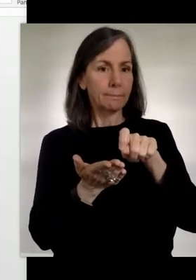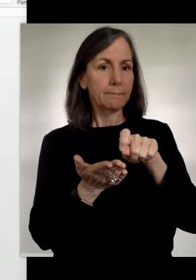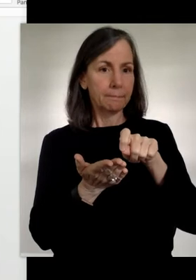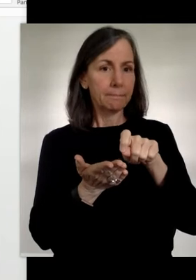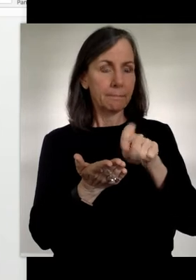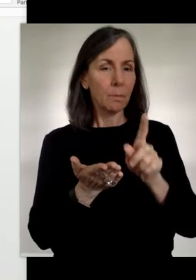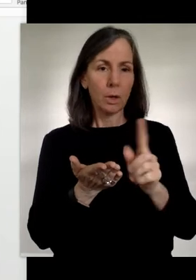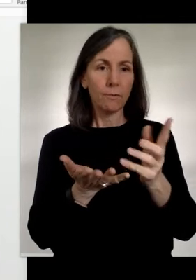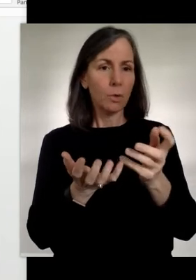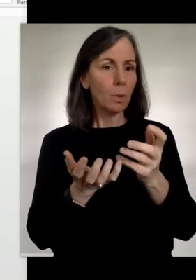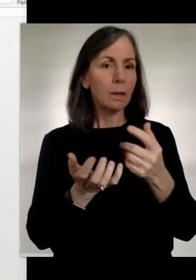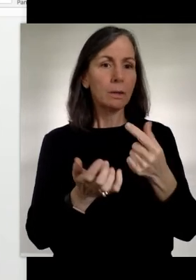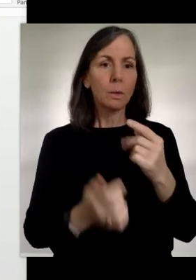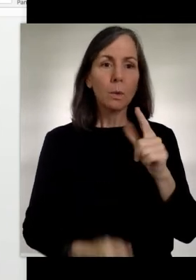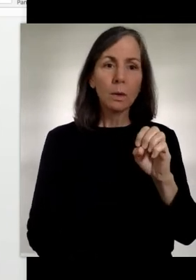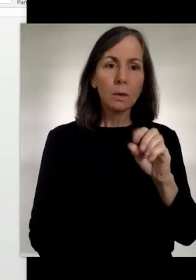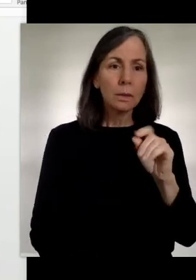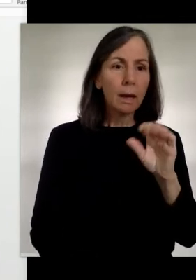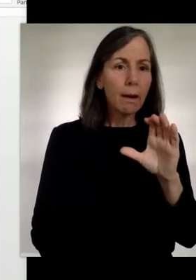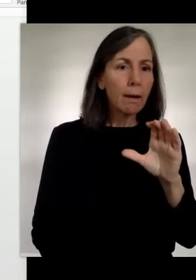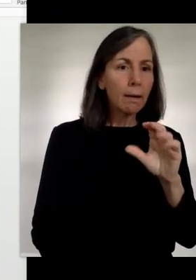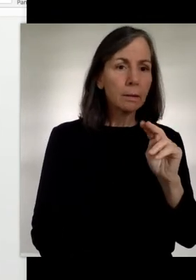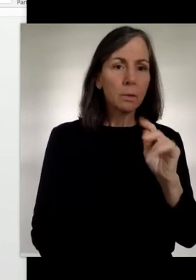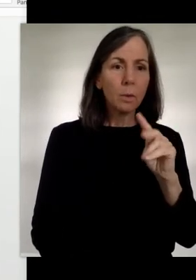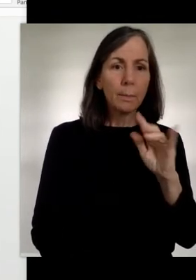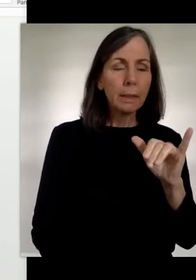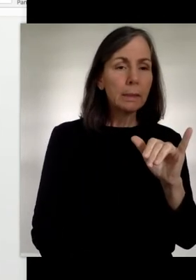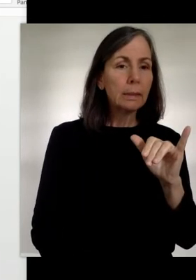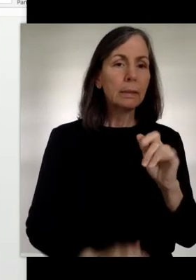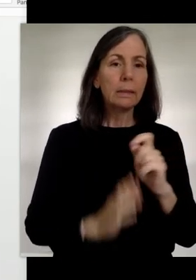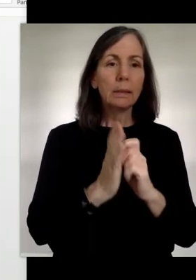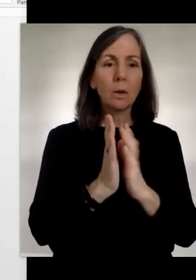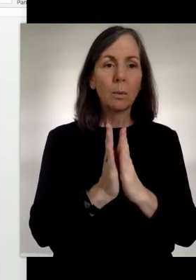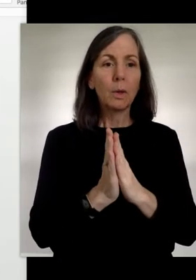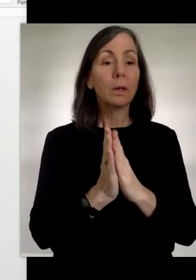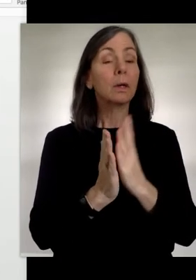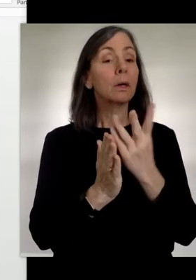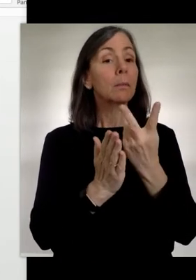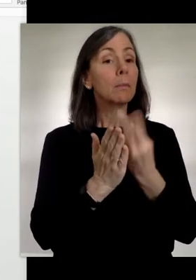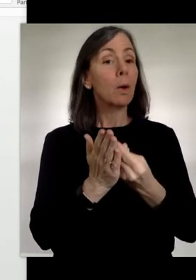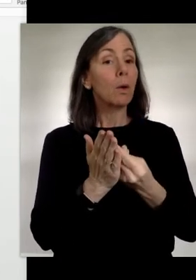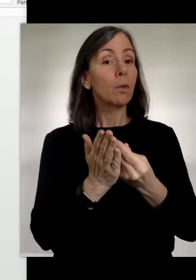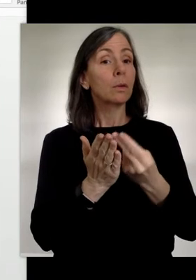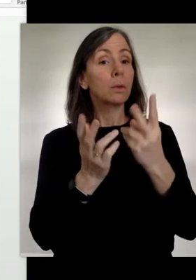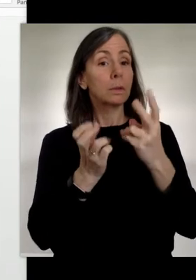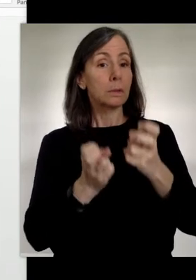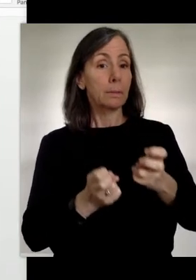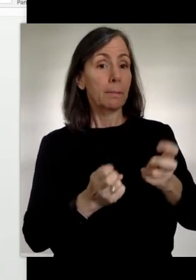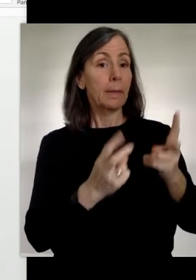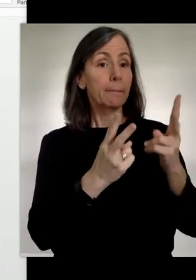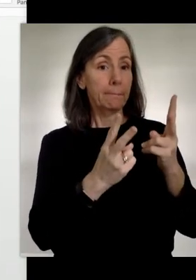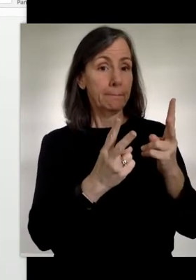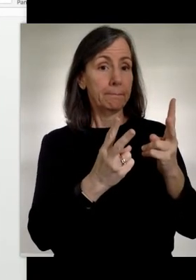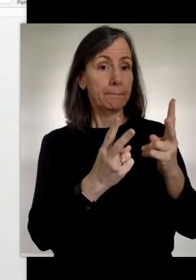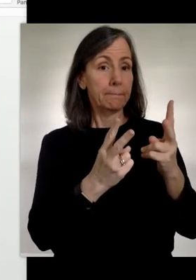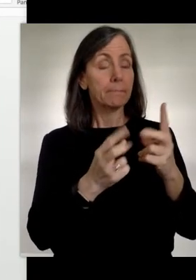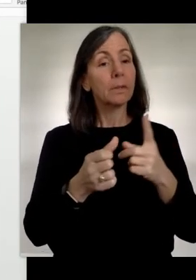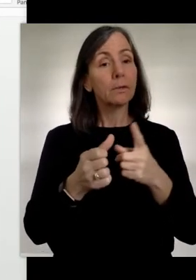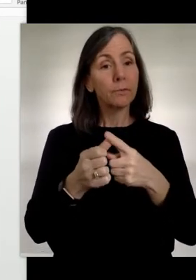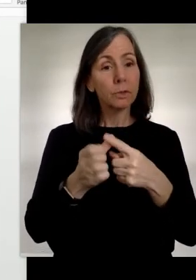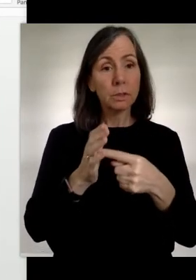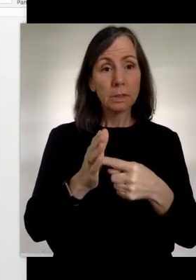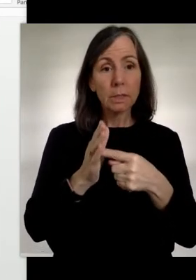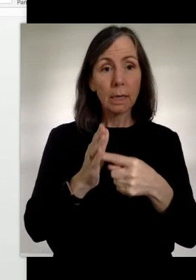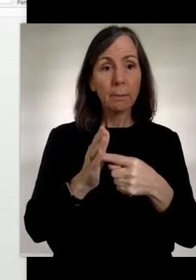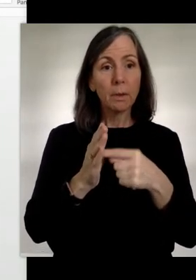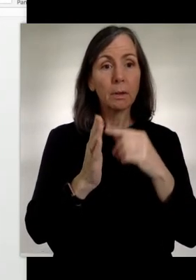or a Google Doc, whatever you choose, and you'll submit both of these. So one I will give to you, I'll work with you during